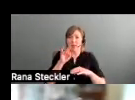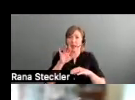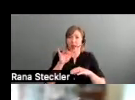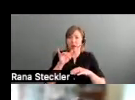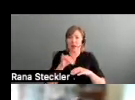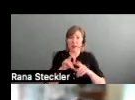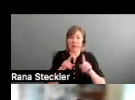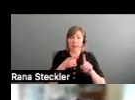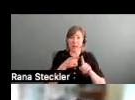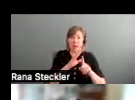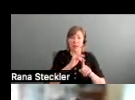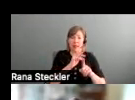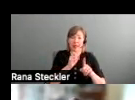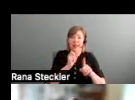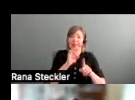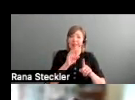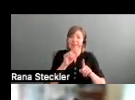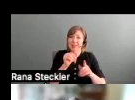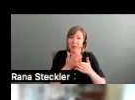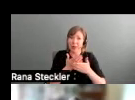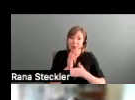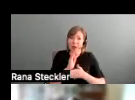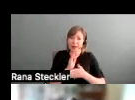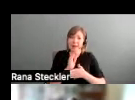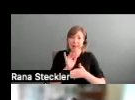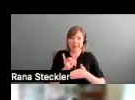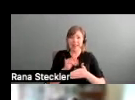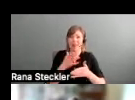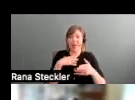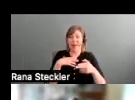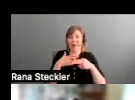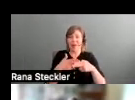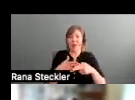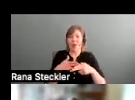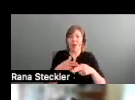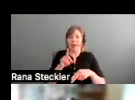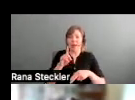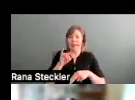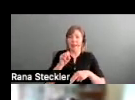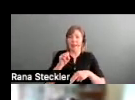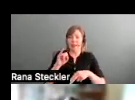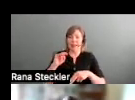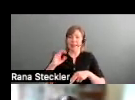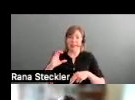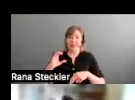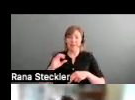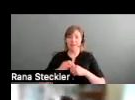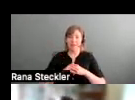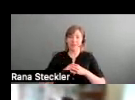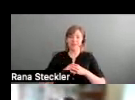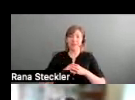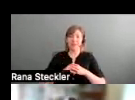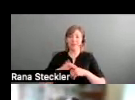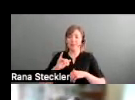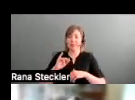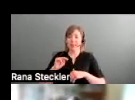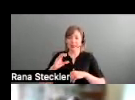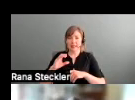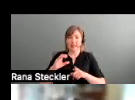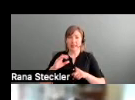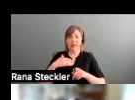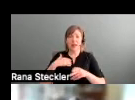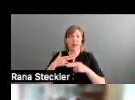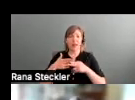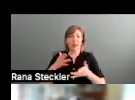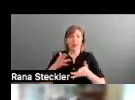in the case of disability rights, this is what I call Disability Inc., INC. And what I mean